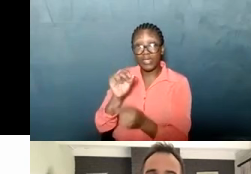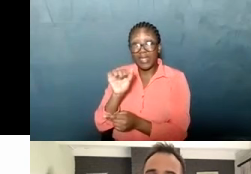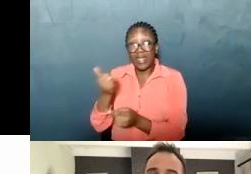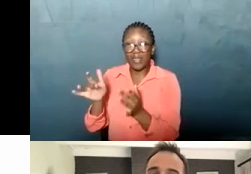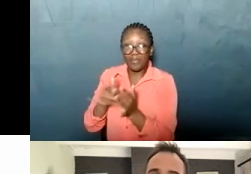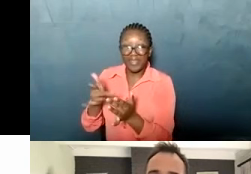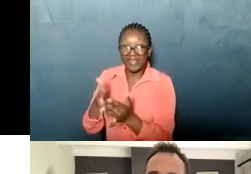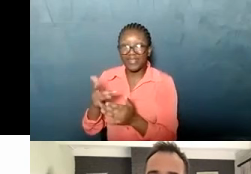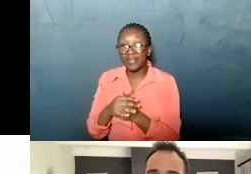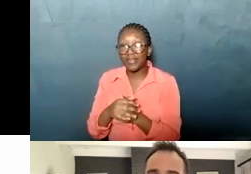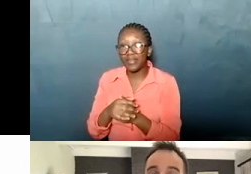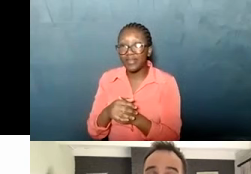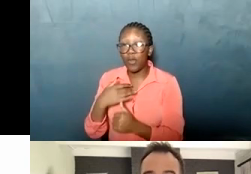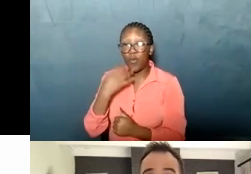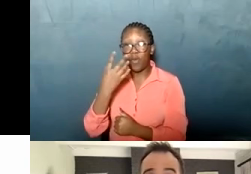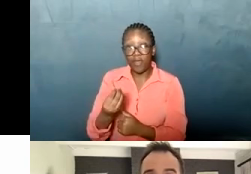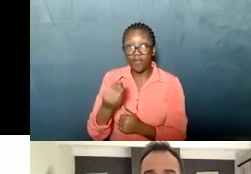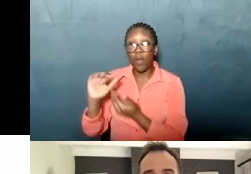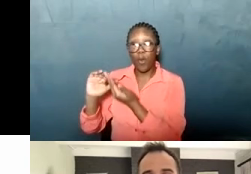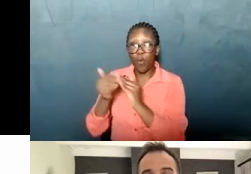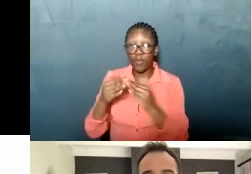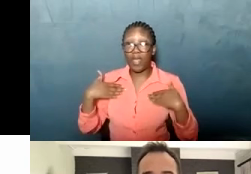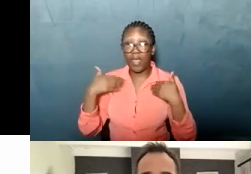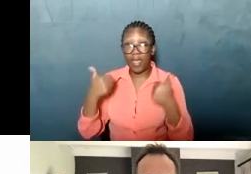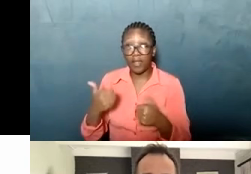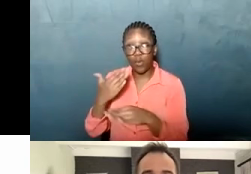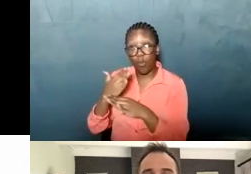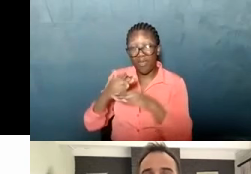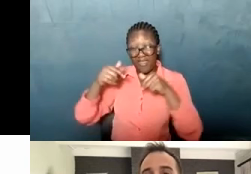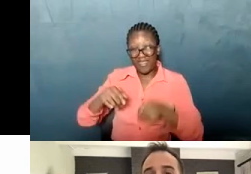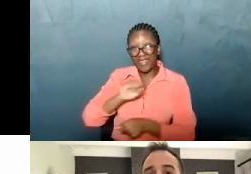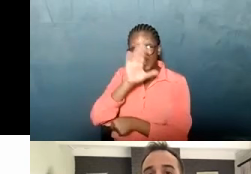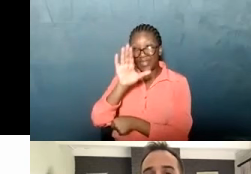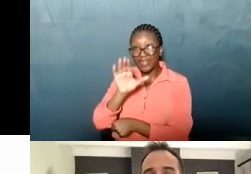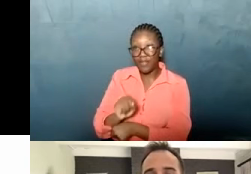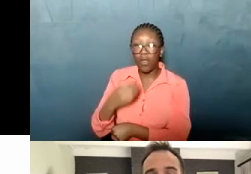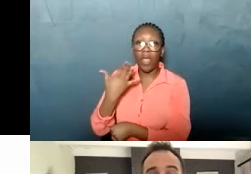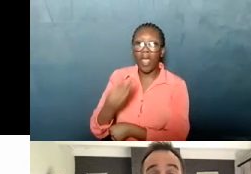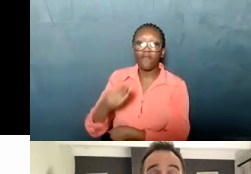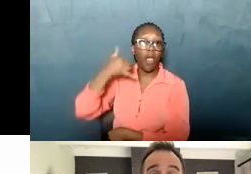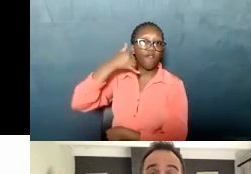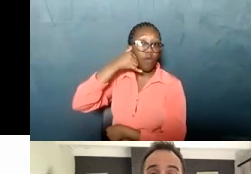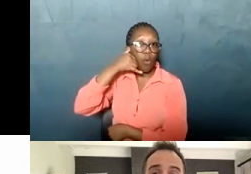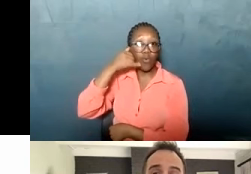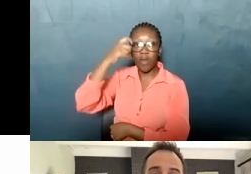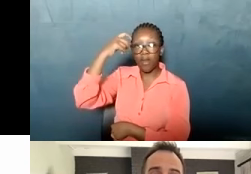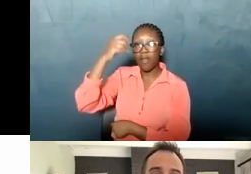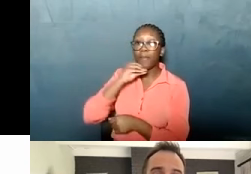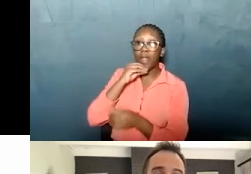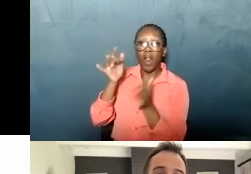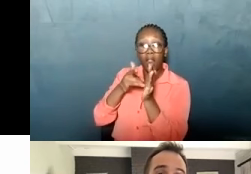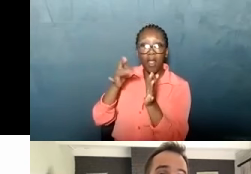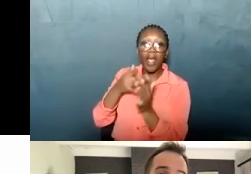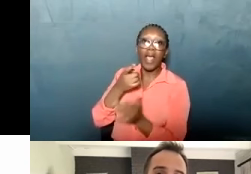is a community health worker in South Africa using a validated smartphone hearing test to screen for hearing